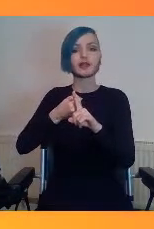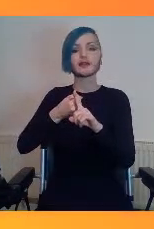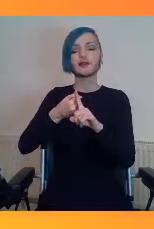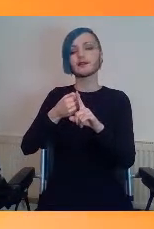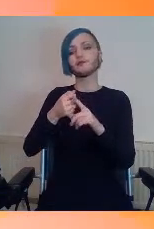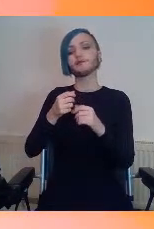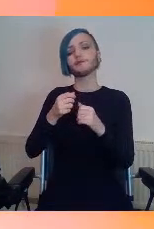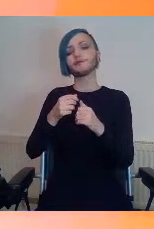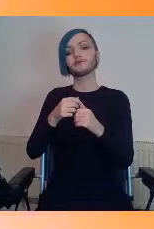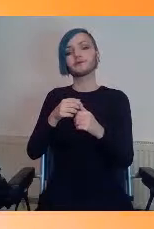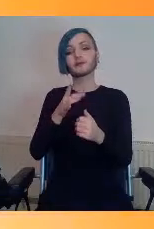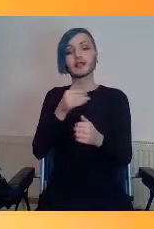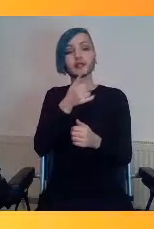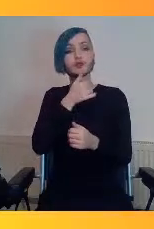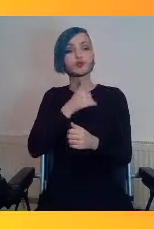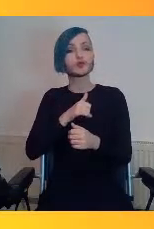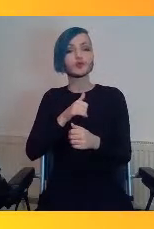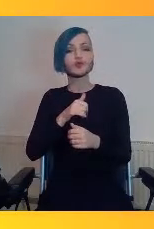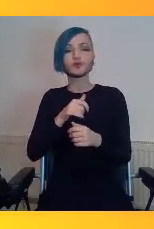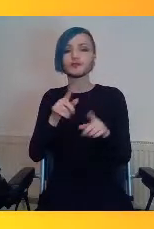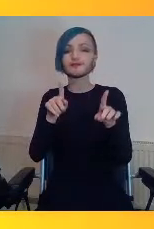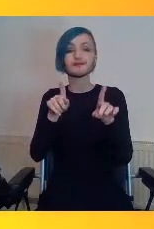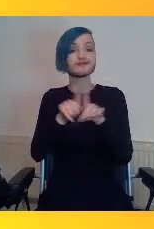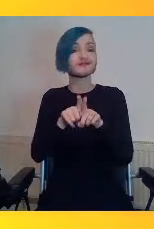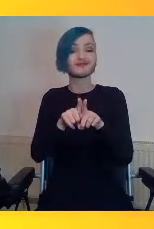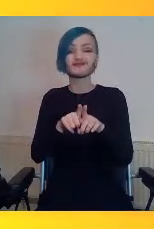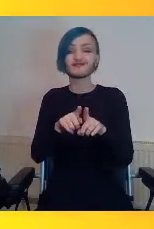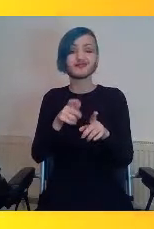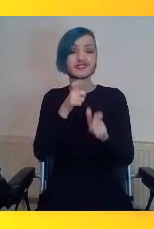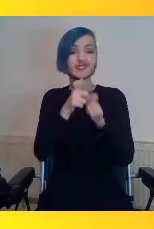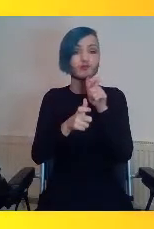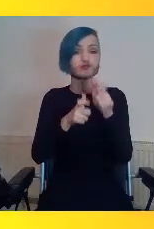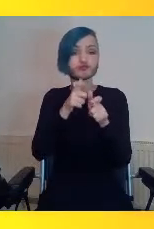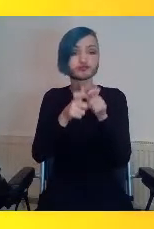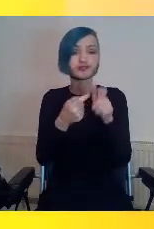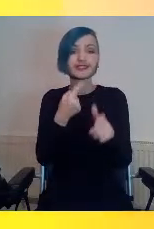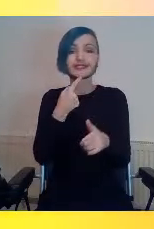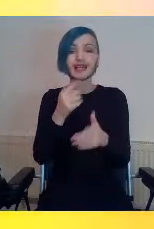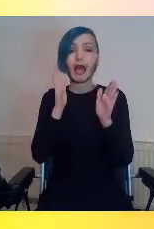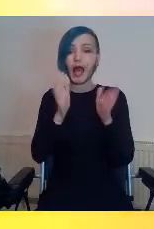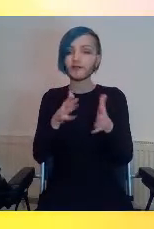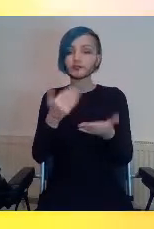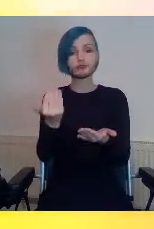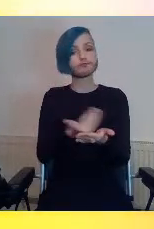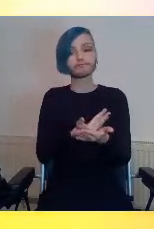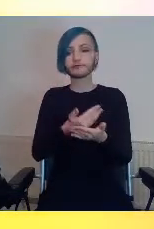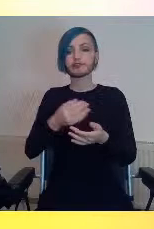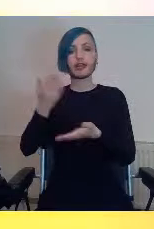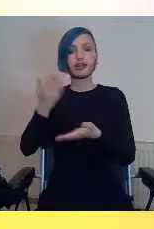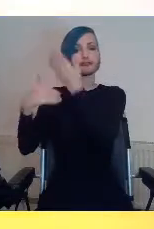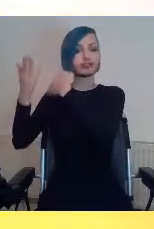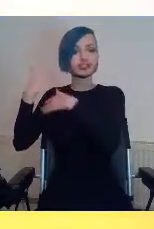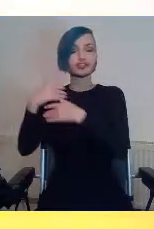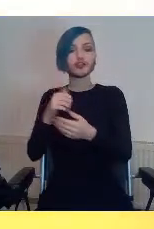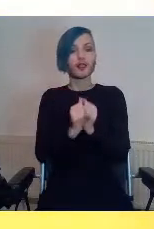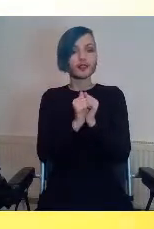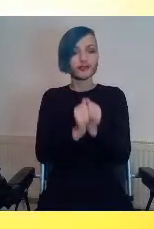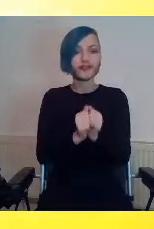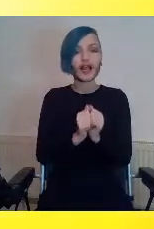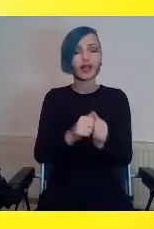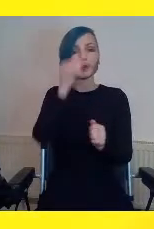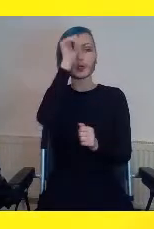same rhetoric that they say that they must protect traditional values and Catholicism, and they must protect